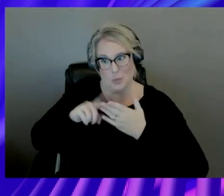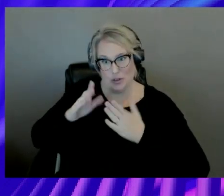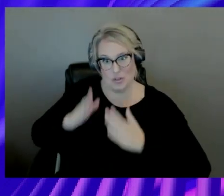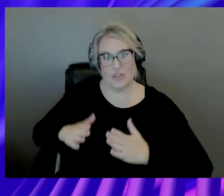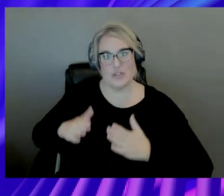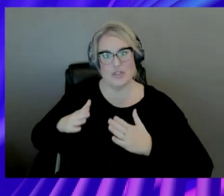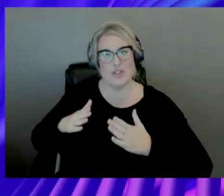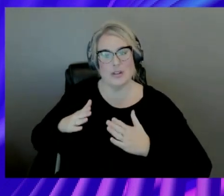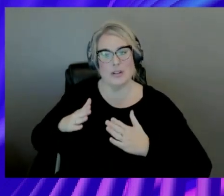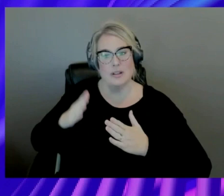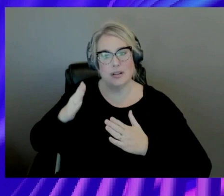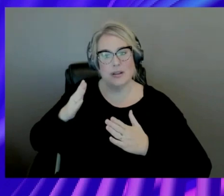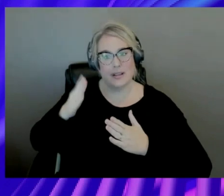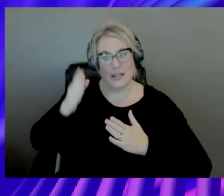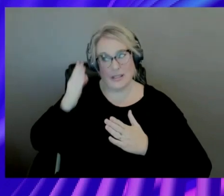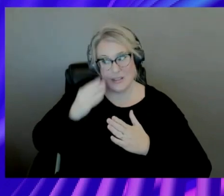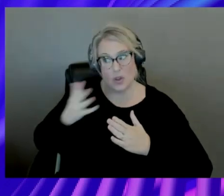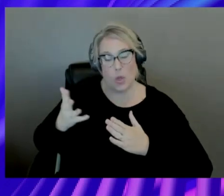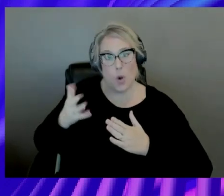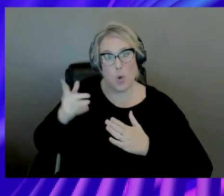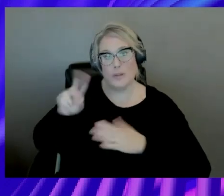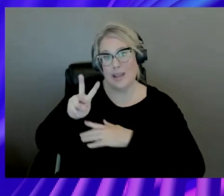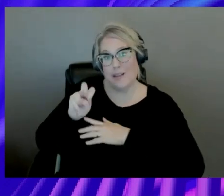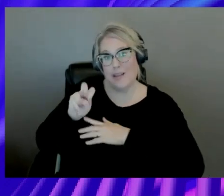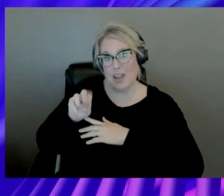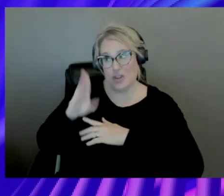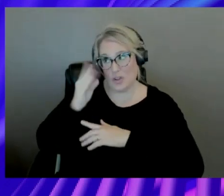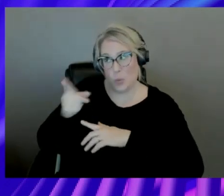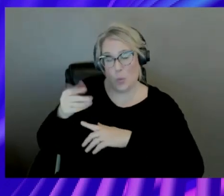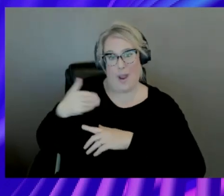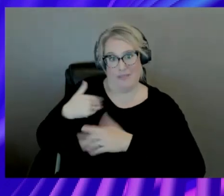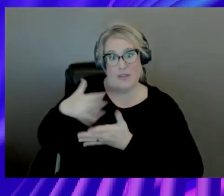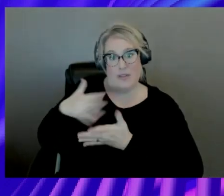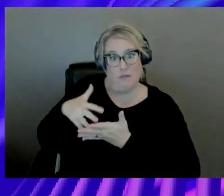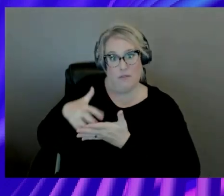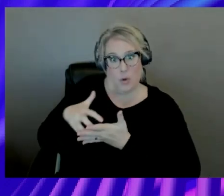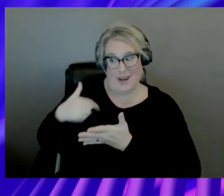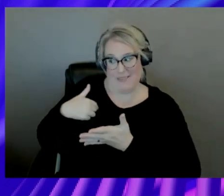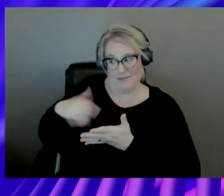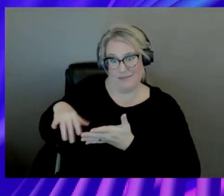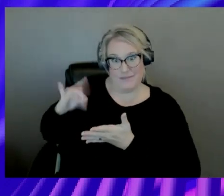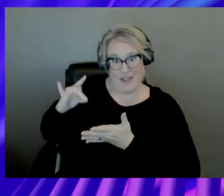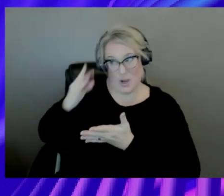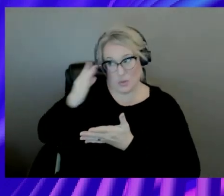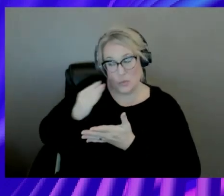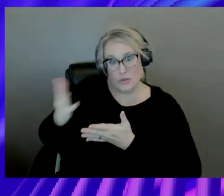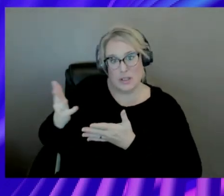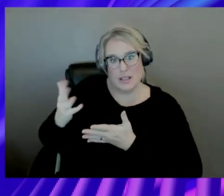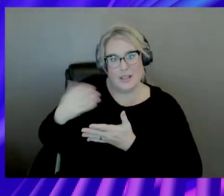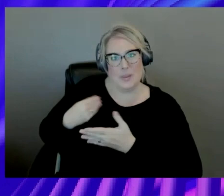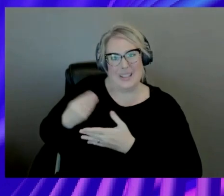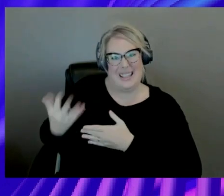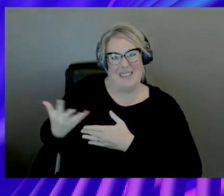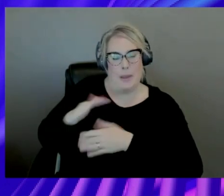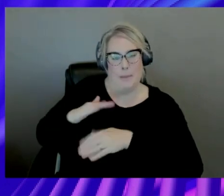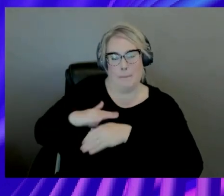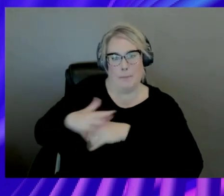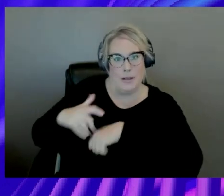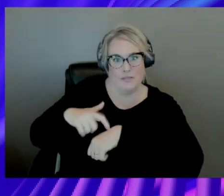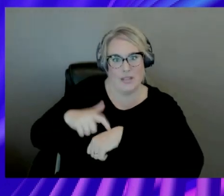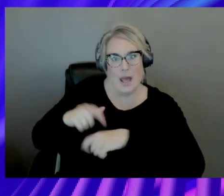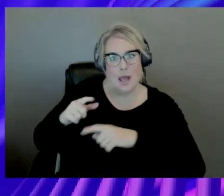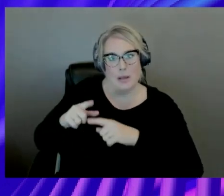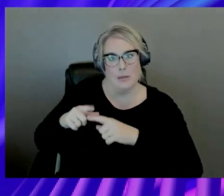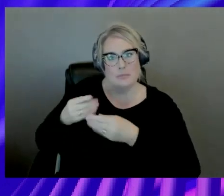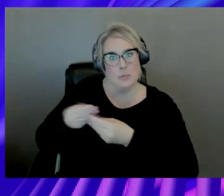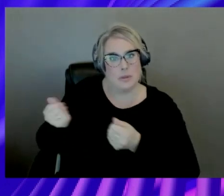disclosed to the vendor about a vulnerability they found and has given them ample time to remedy or